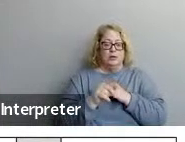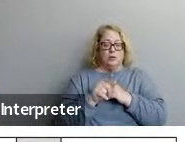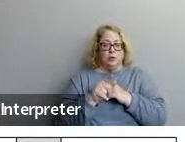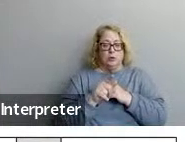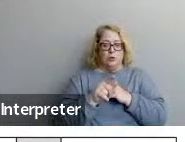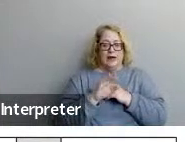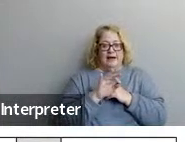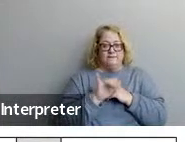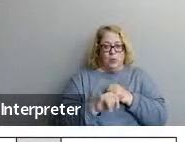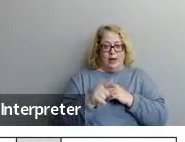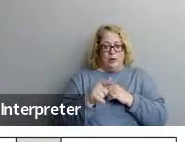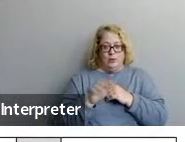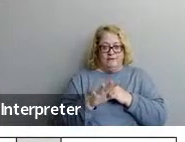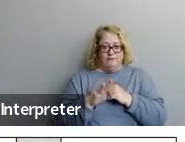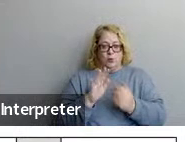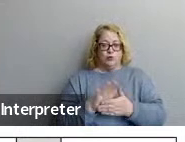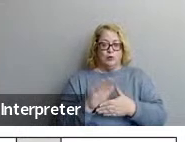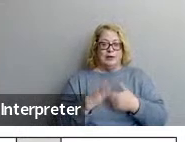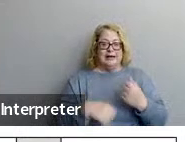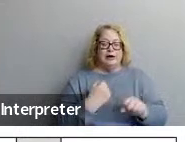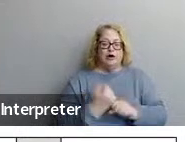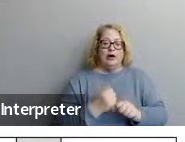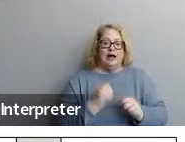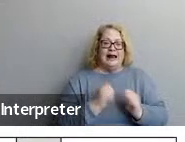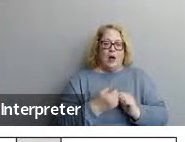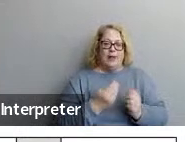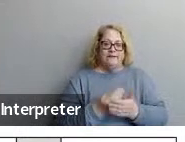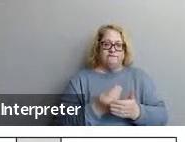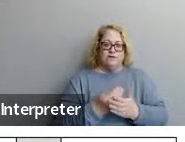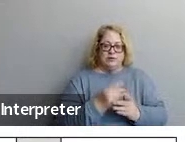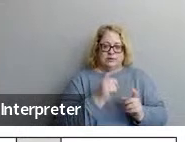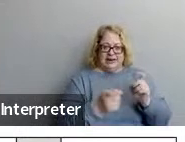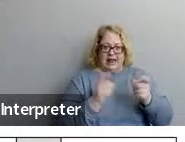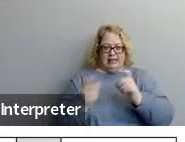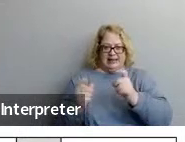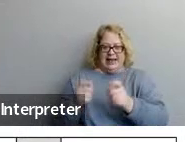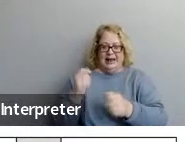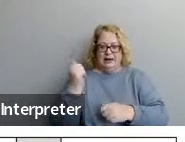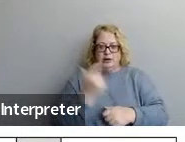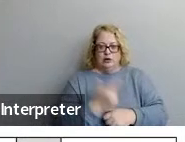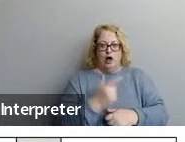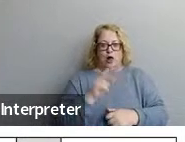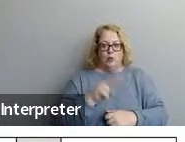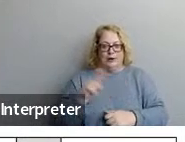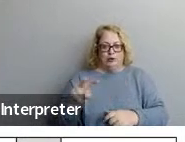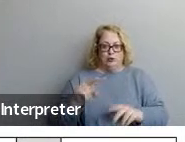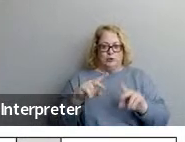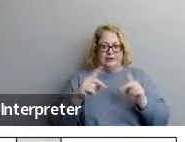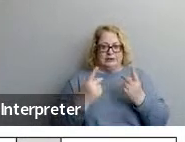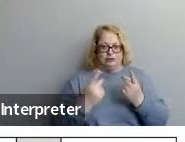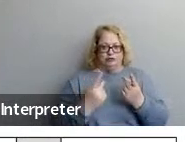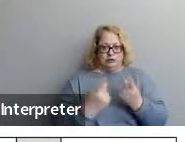school year, FY24, and how those funds have been allocated in all 22 districts.